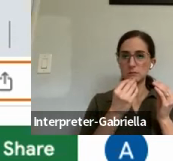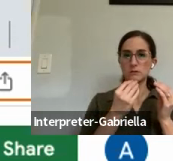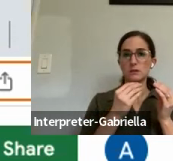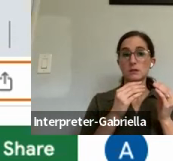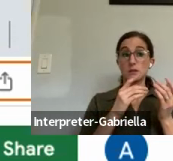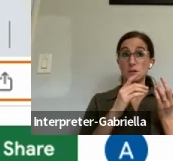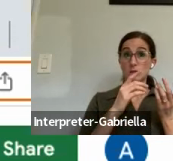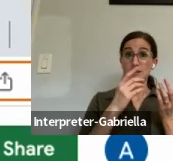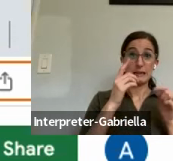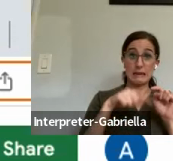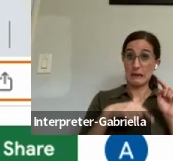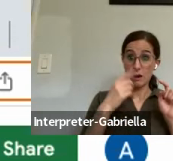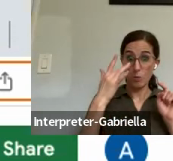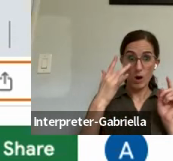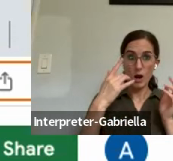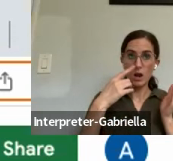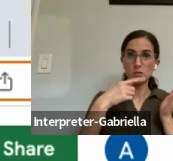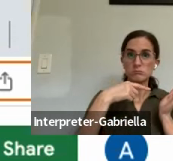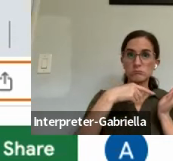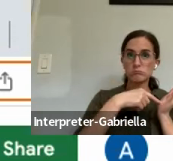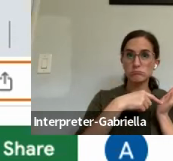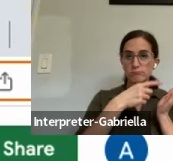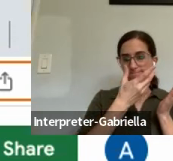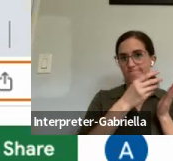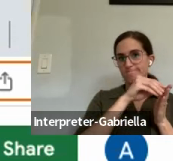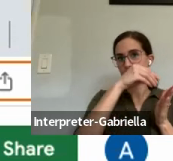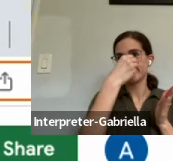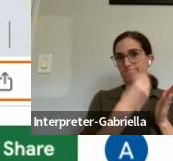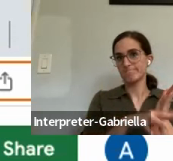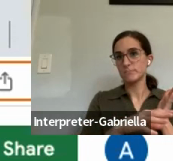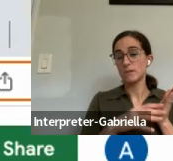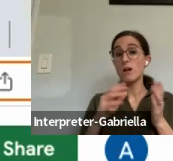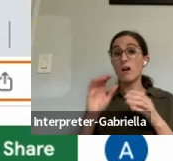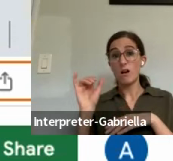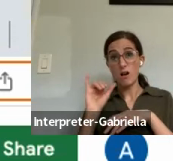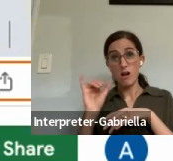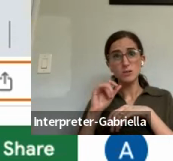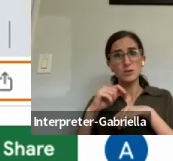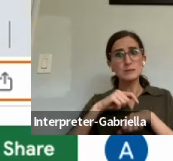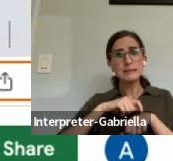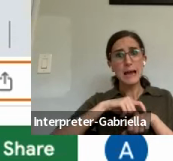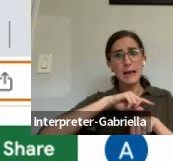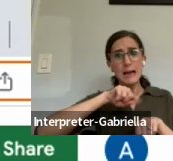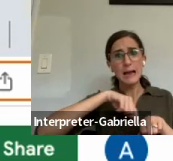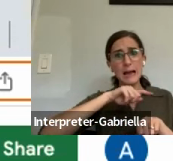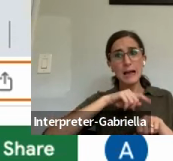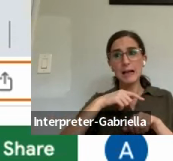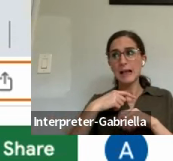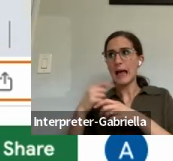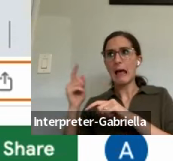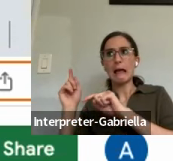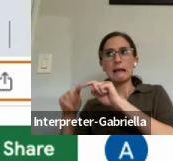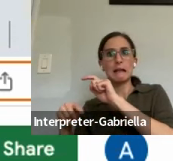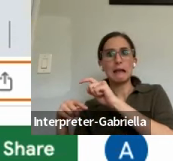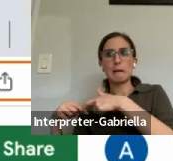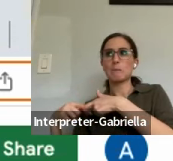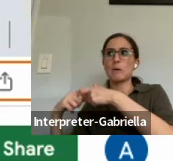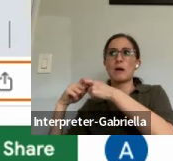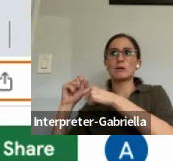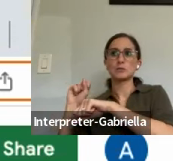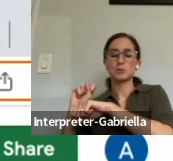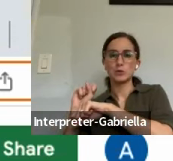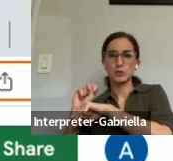the time associated and the time that takes away from their ability to earn a living to support their families while also getting their education